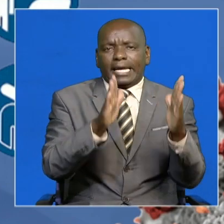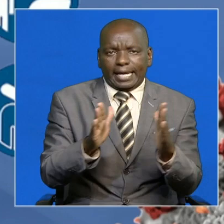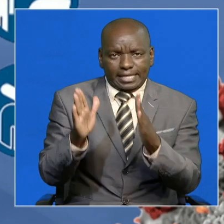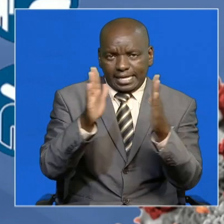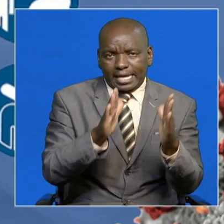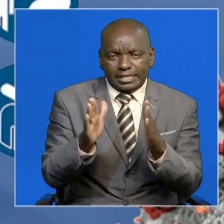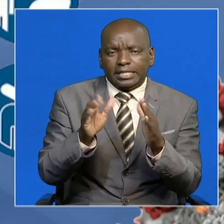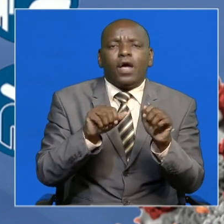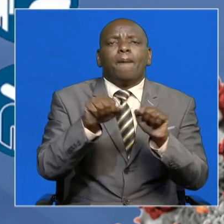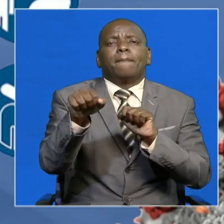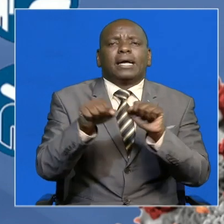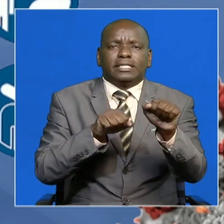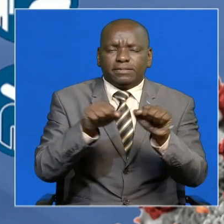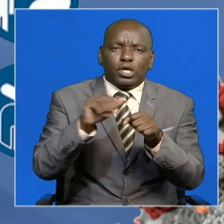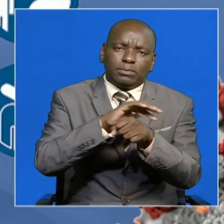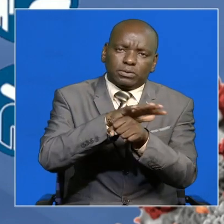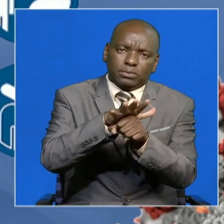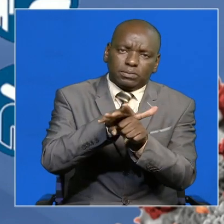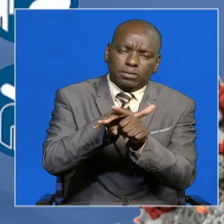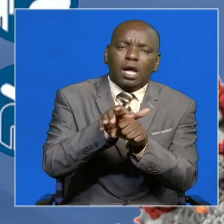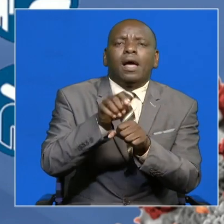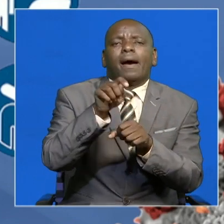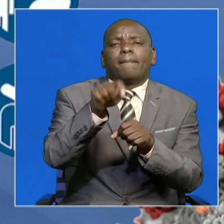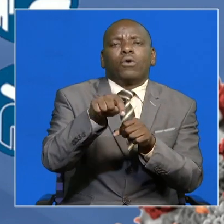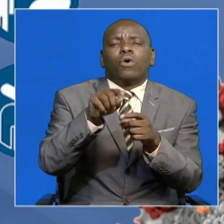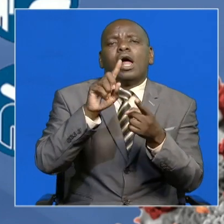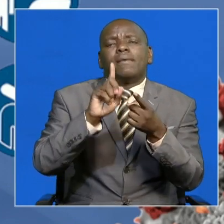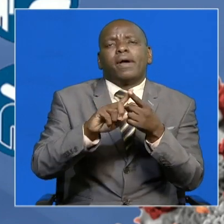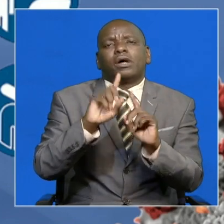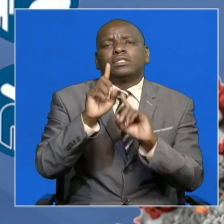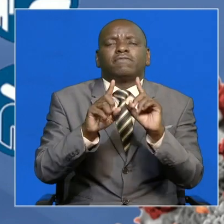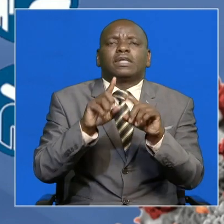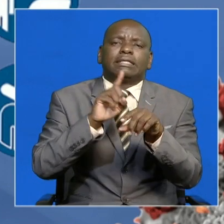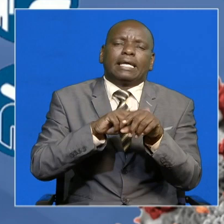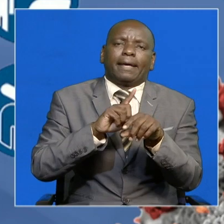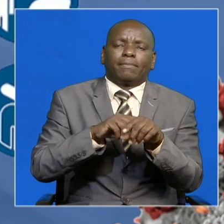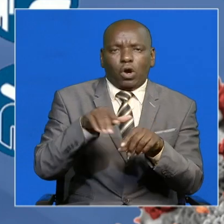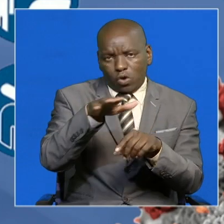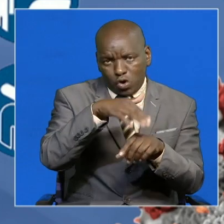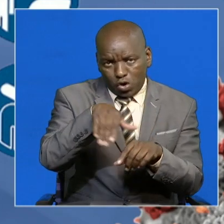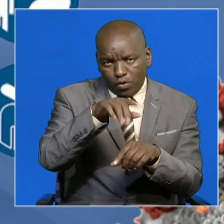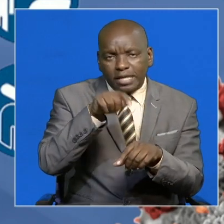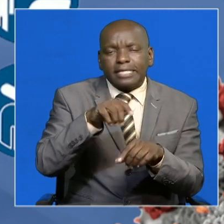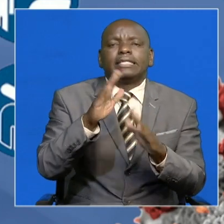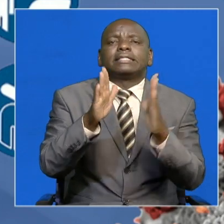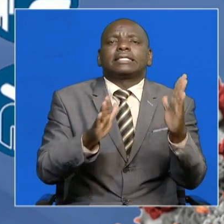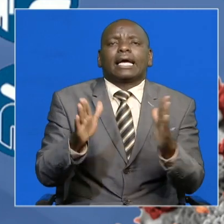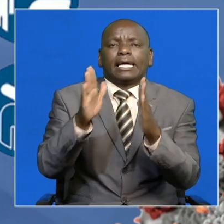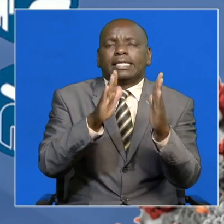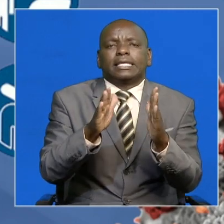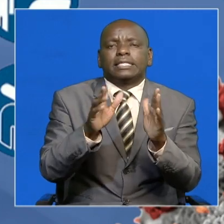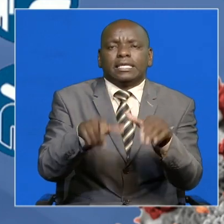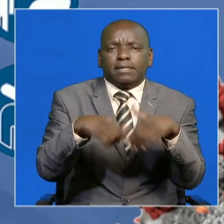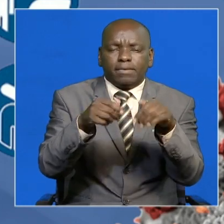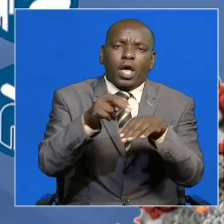guidelines on the management of all COVID-19 cases to be used at all levels. These guidelines, published by